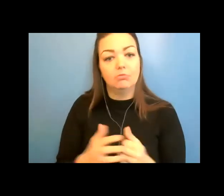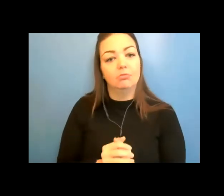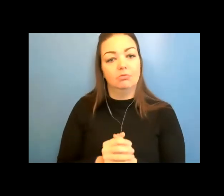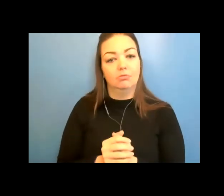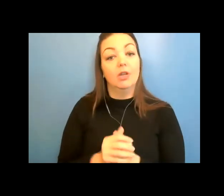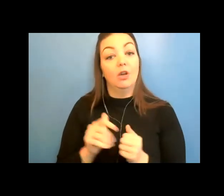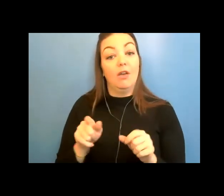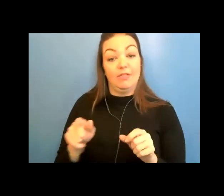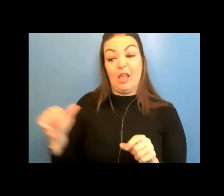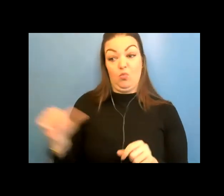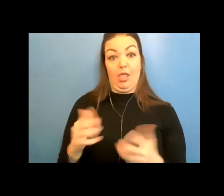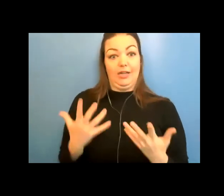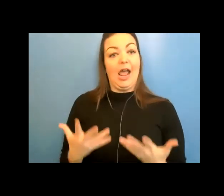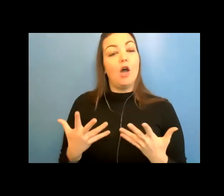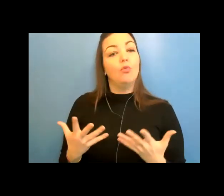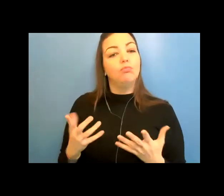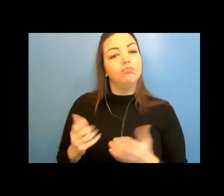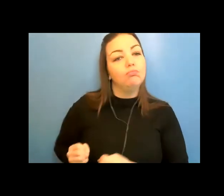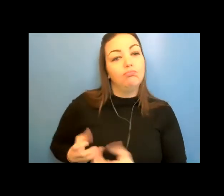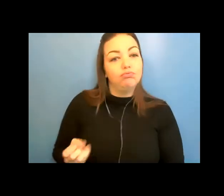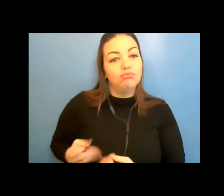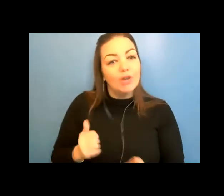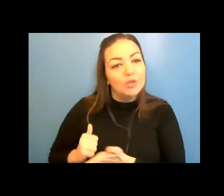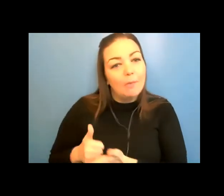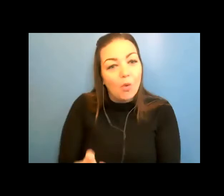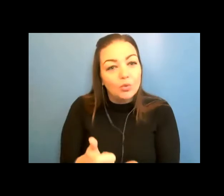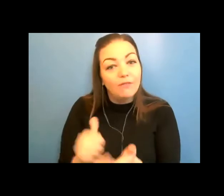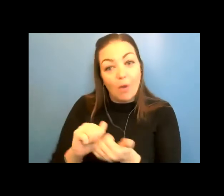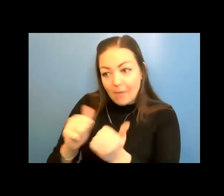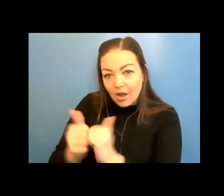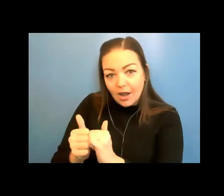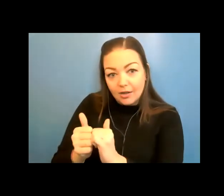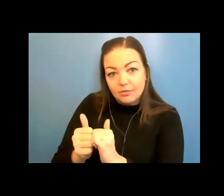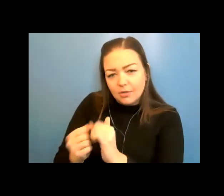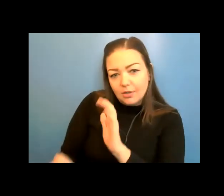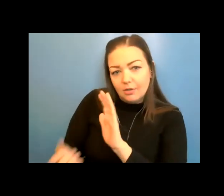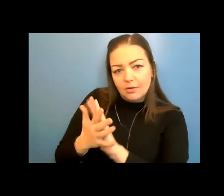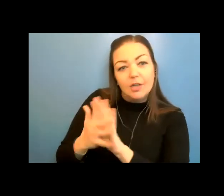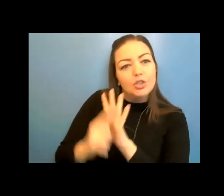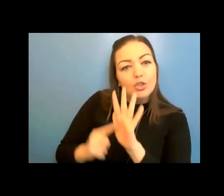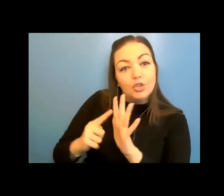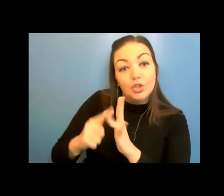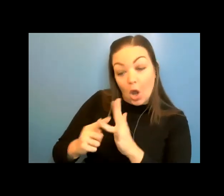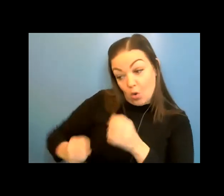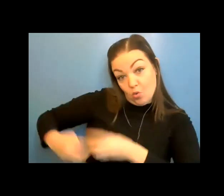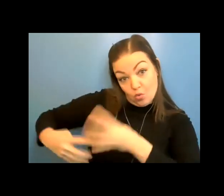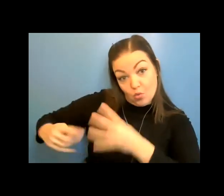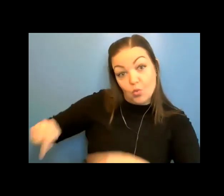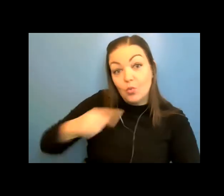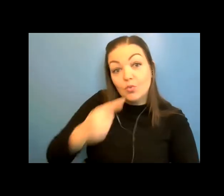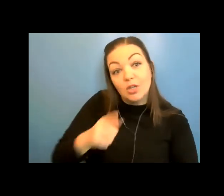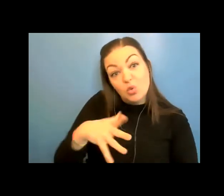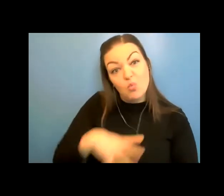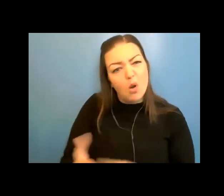also get support from the partner organisation. Jo has just popped in the chat more information that you can read on our website, on a